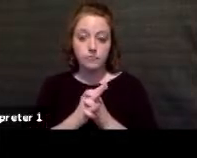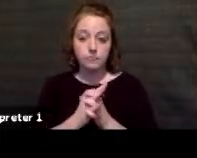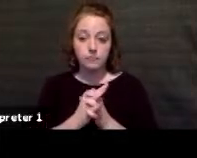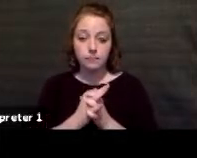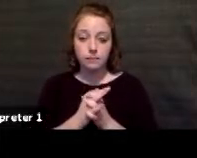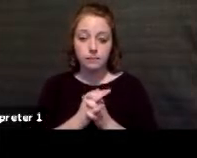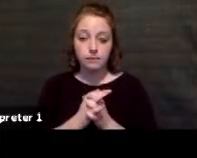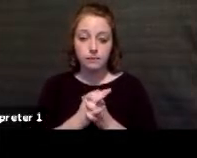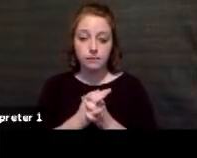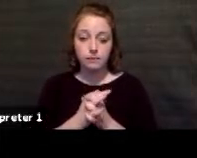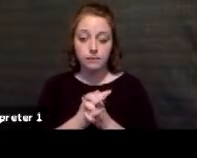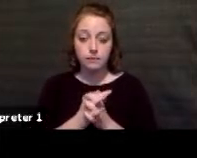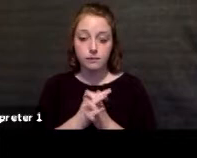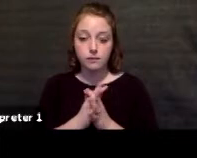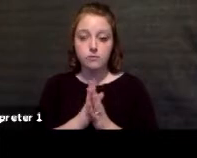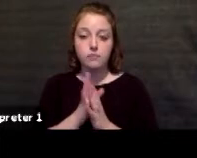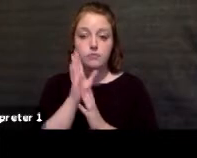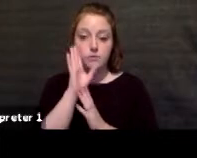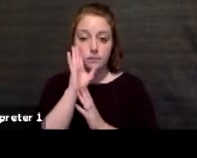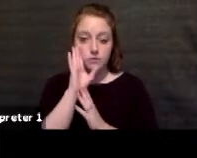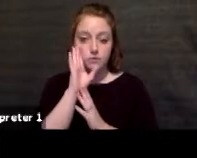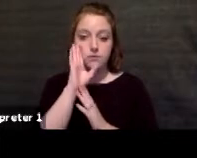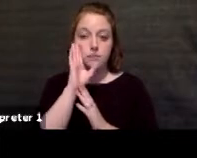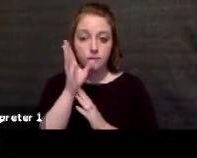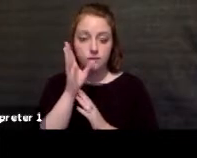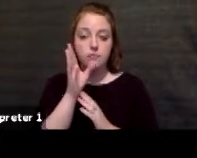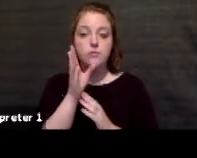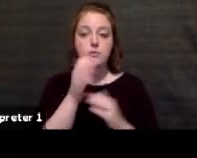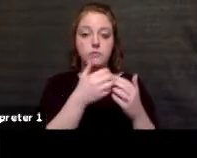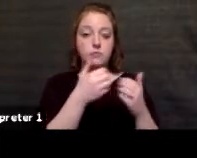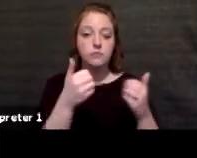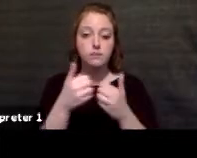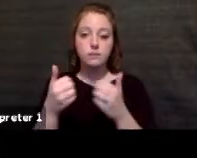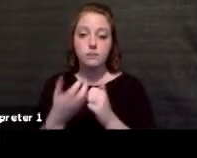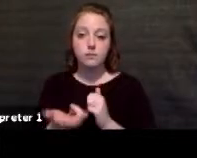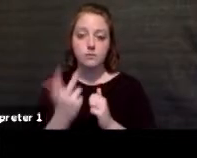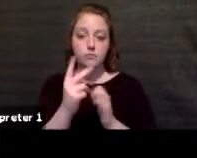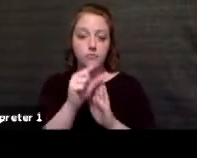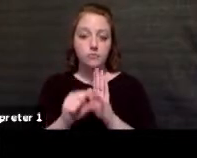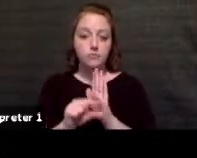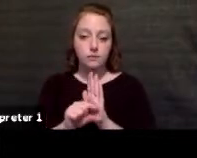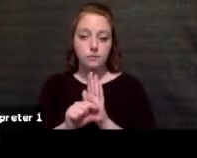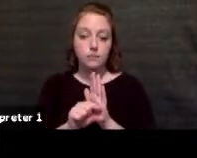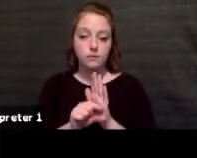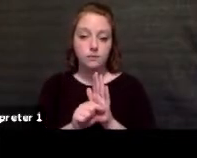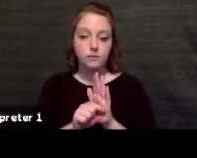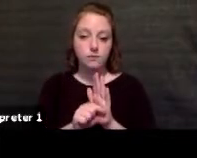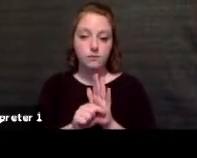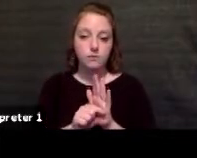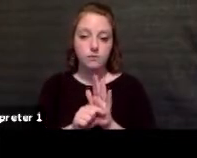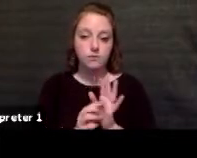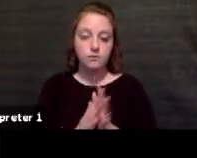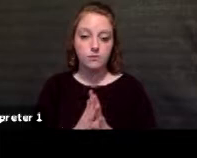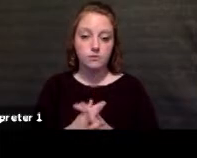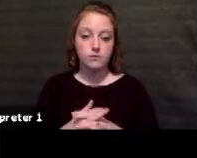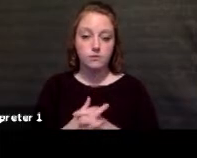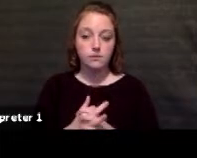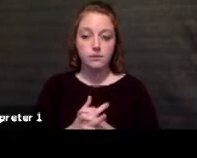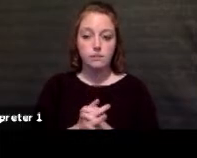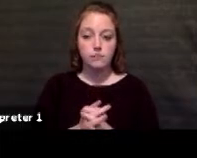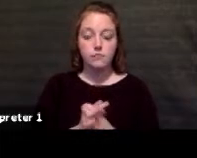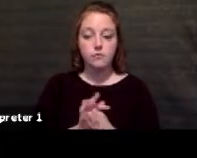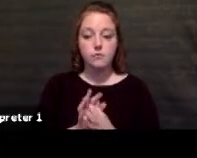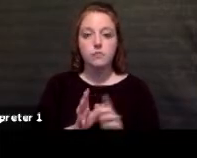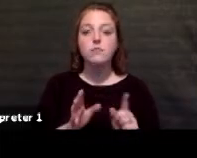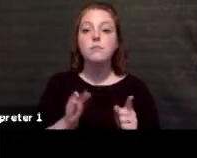uh, break into the three groups tonight, uh, and we'd like to hear from all the community members to be able to provide